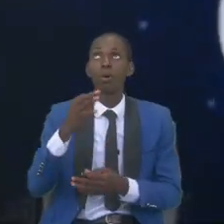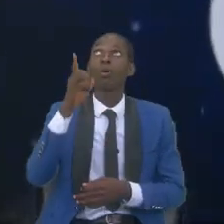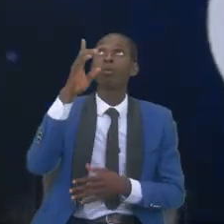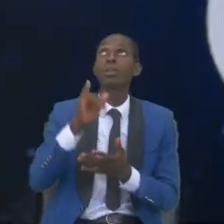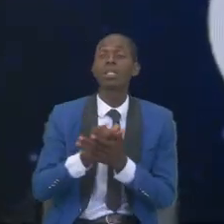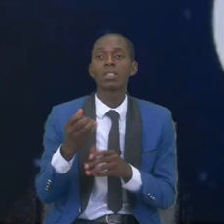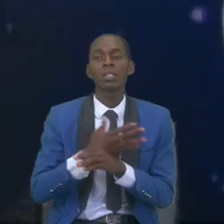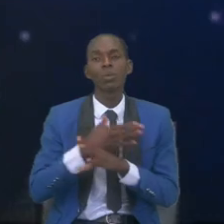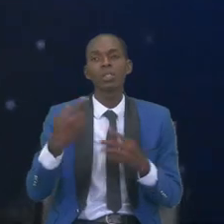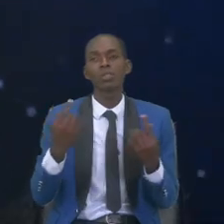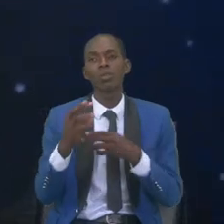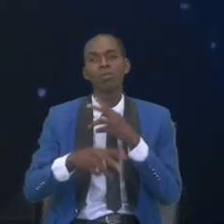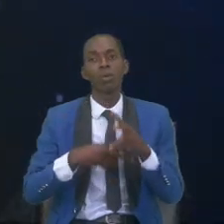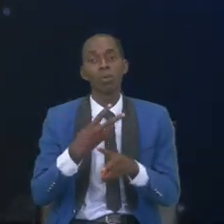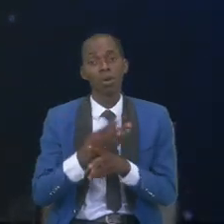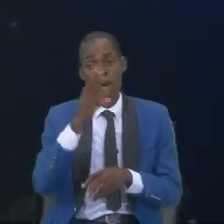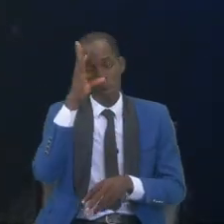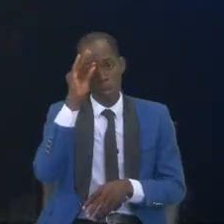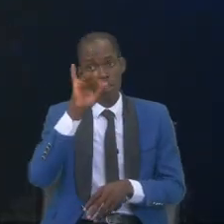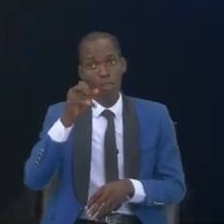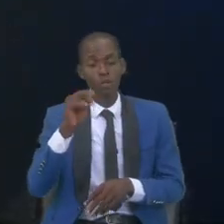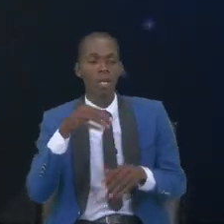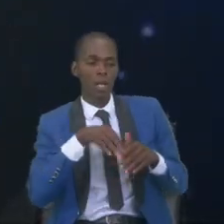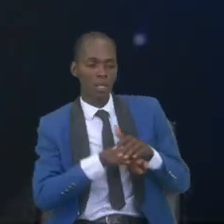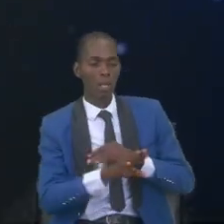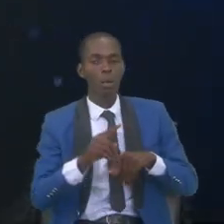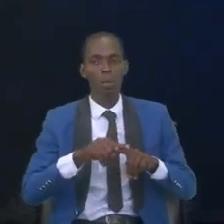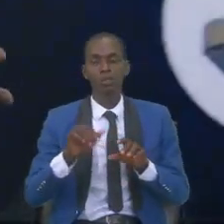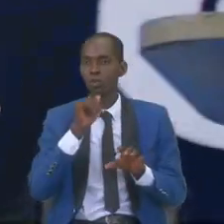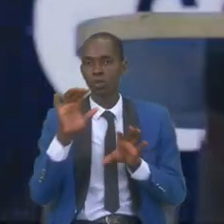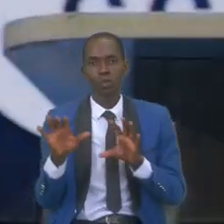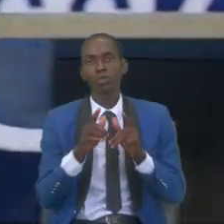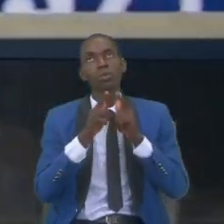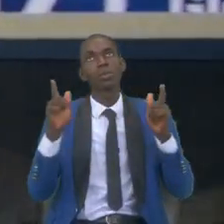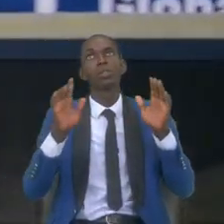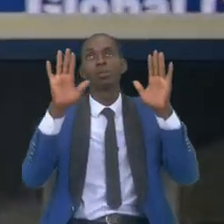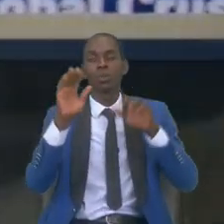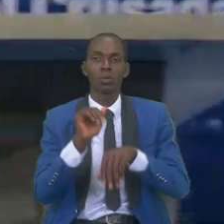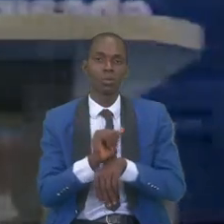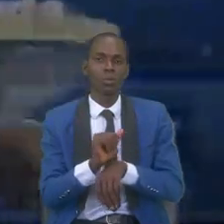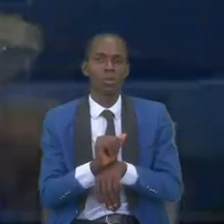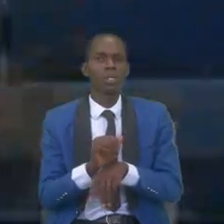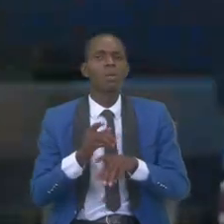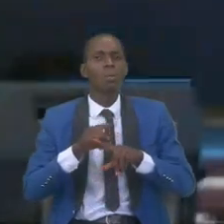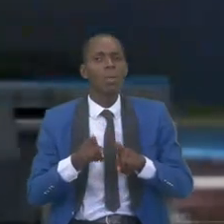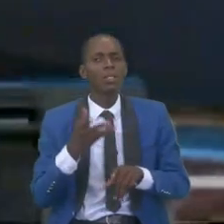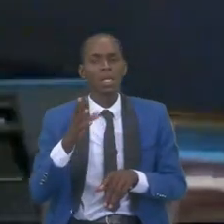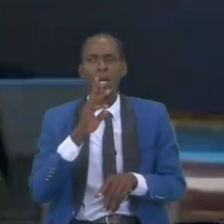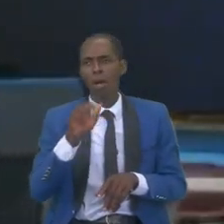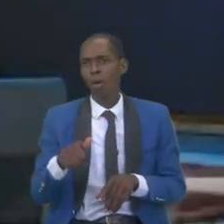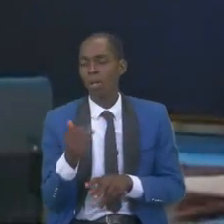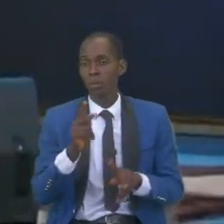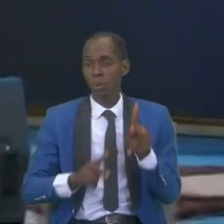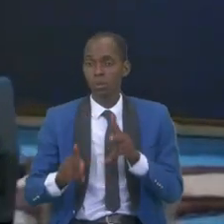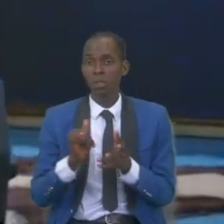He had entered, but he didn't do exploits. But then there are people that do exploits. This may surprise